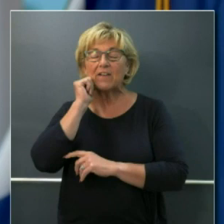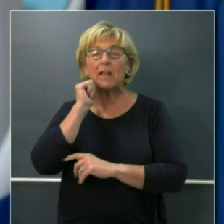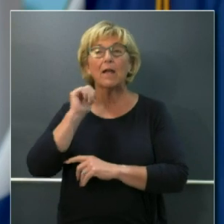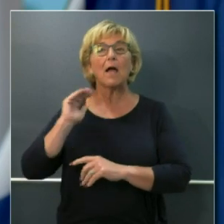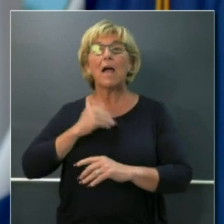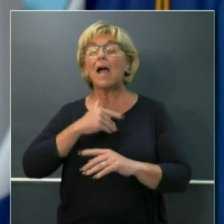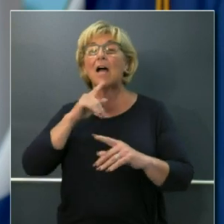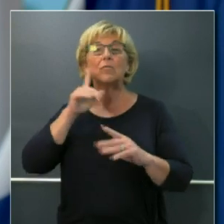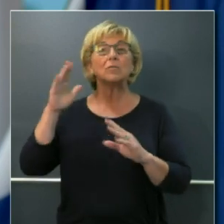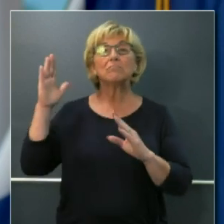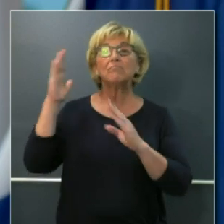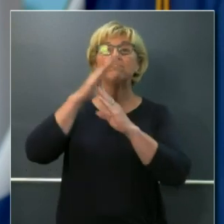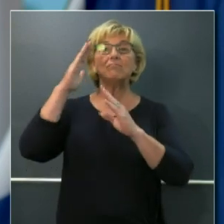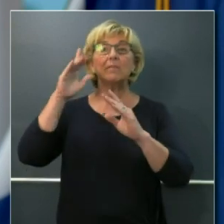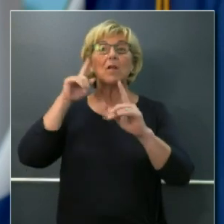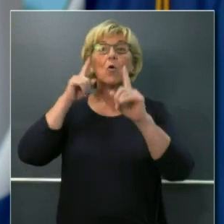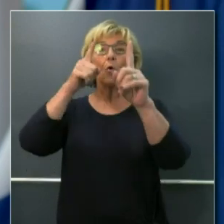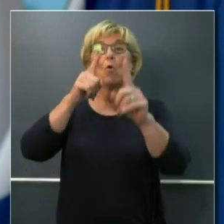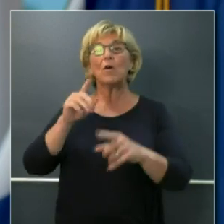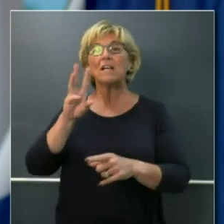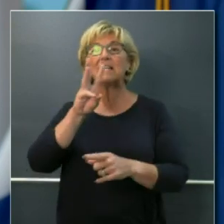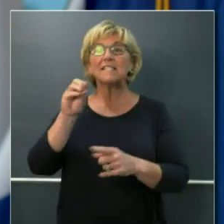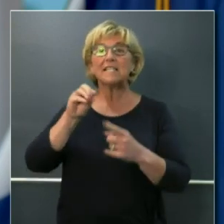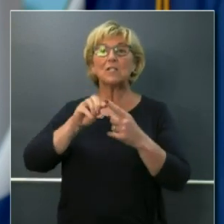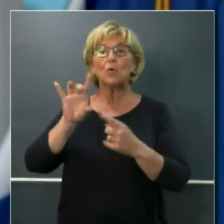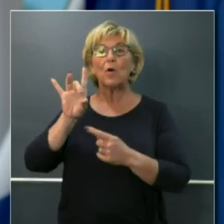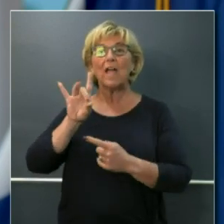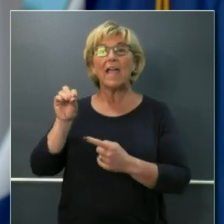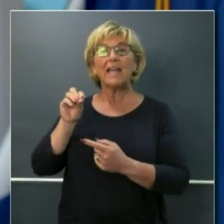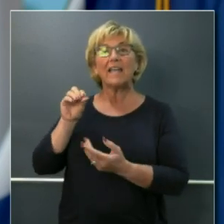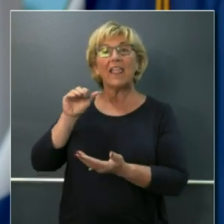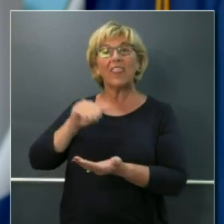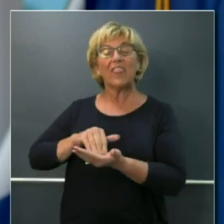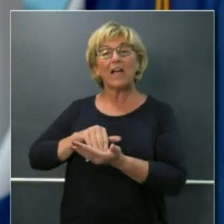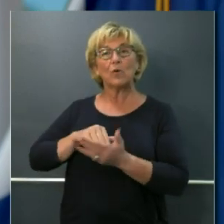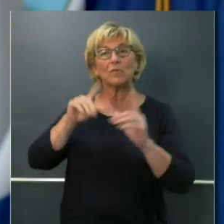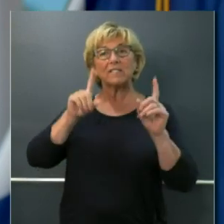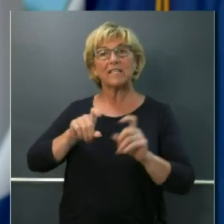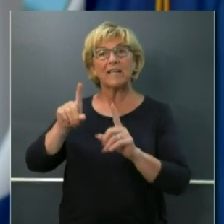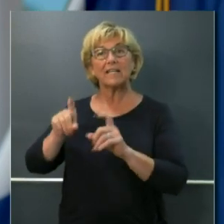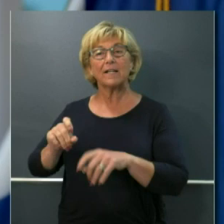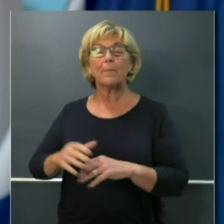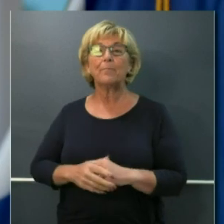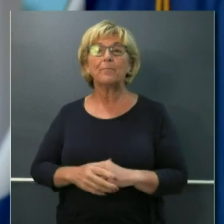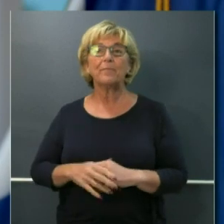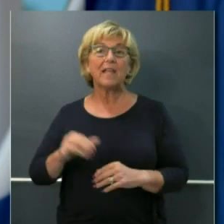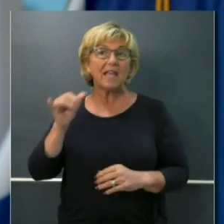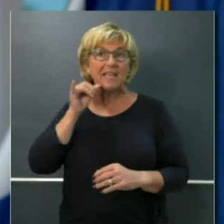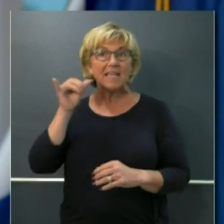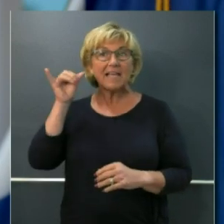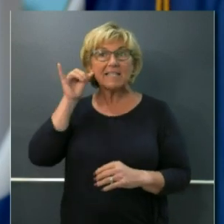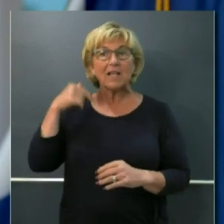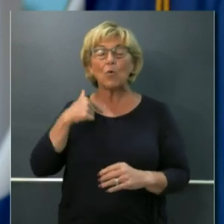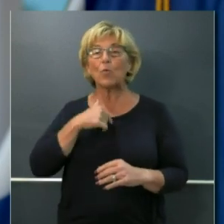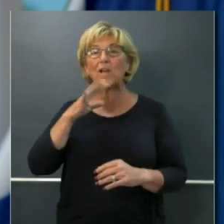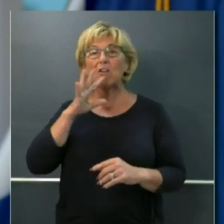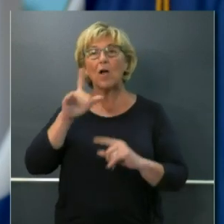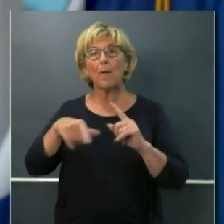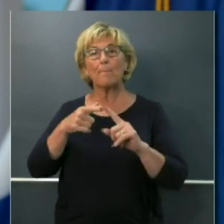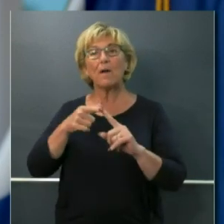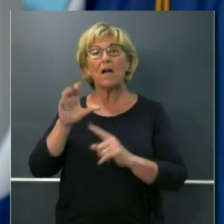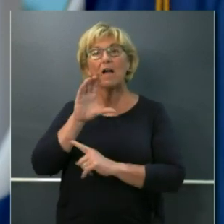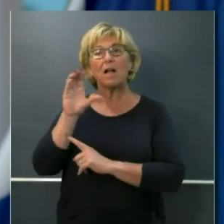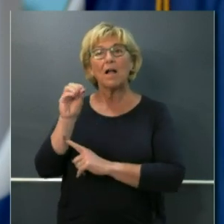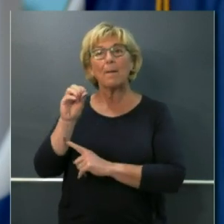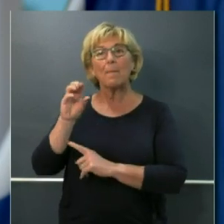80,000 very shortly thereafter. I mentioned just yesterday OptumServe that was doing these end-to-end tests being